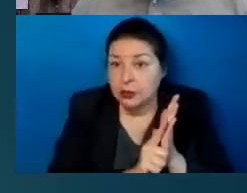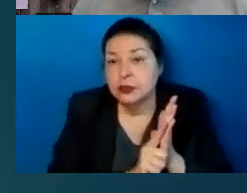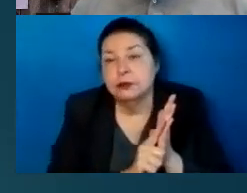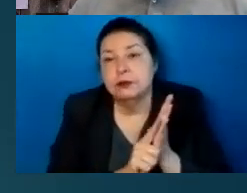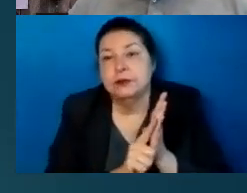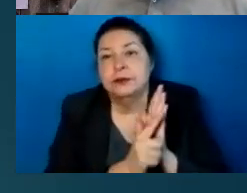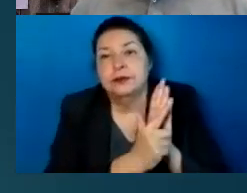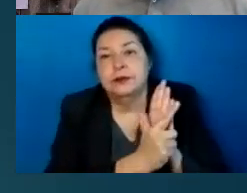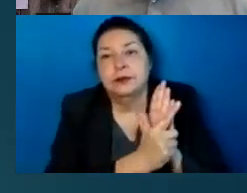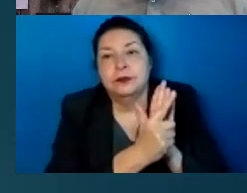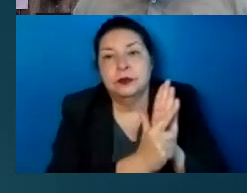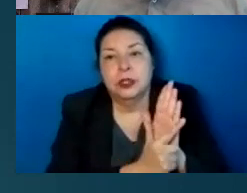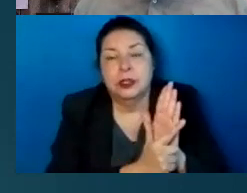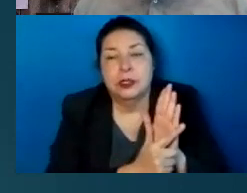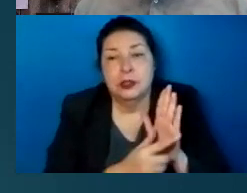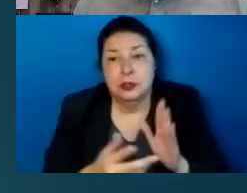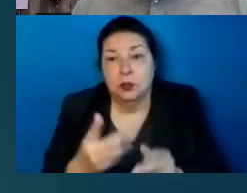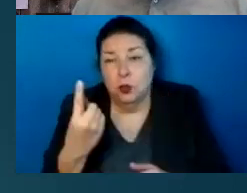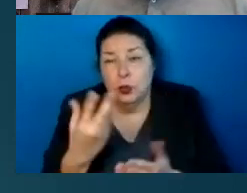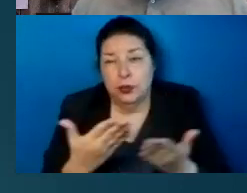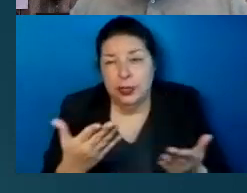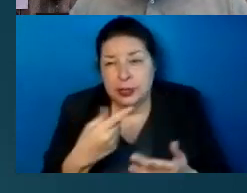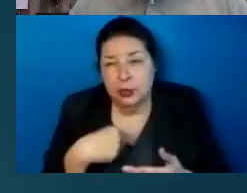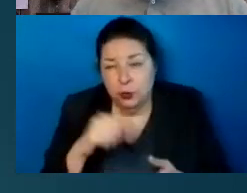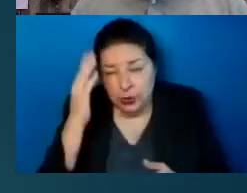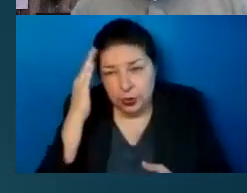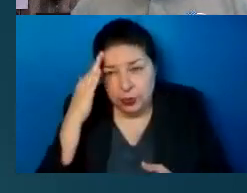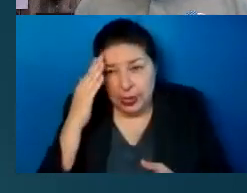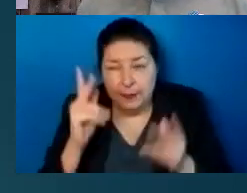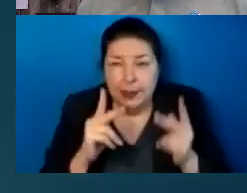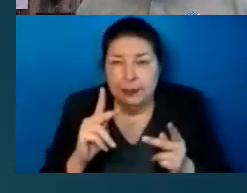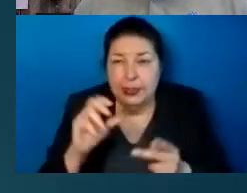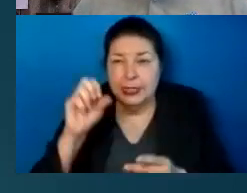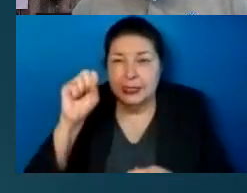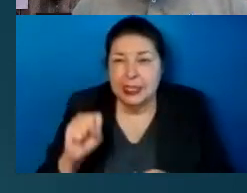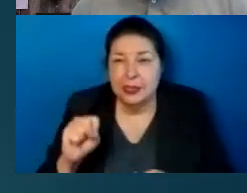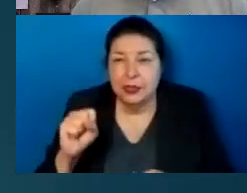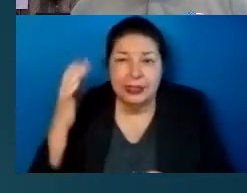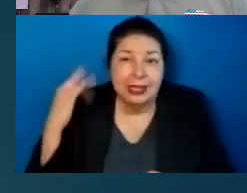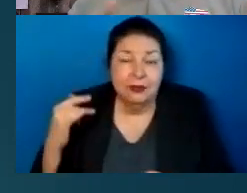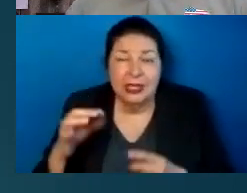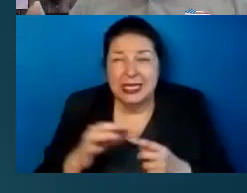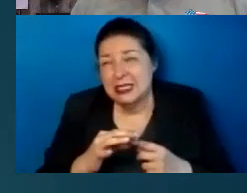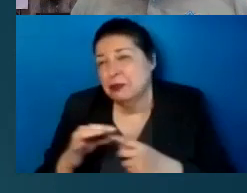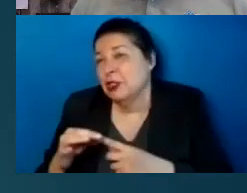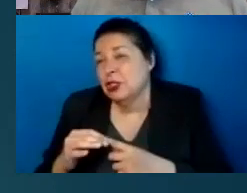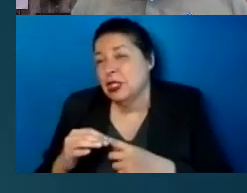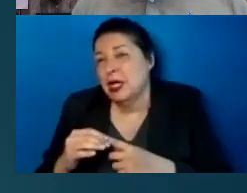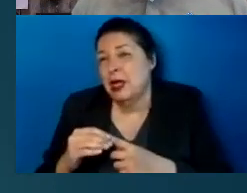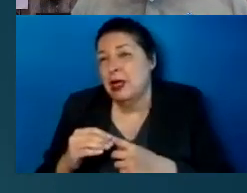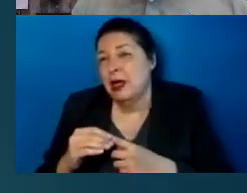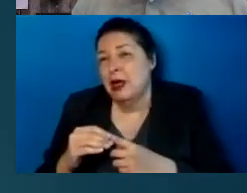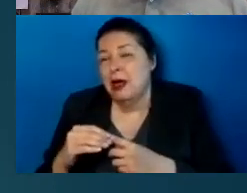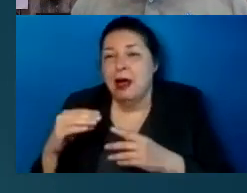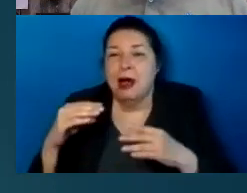One of the things is, we know that people in Southern California, especially on the freeways, especially in the